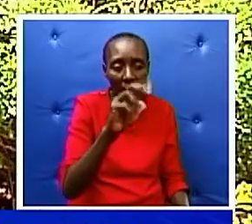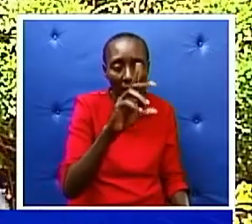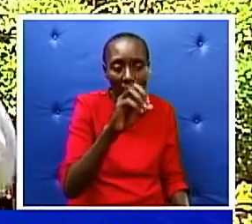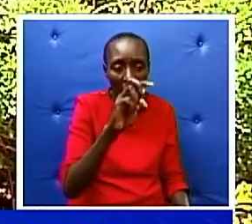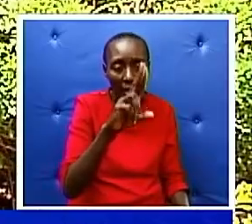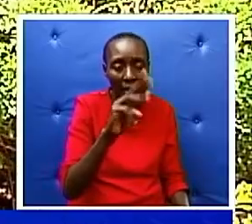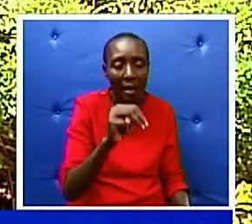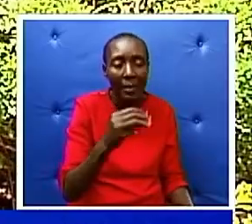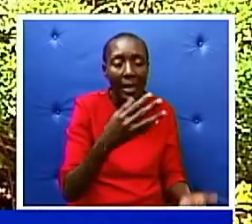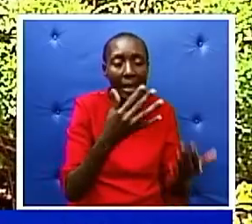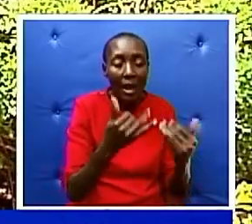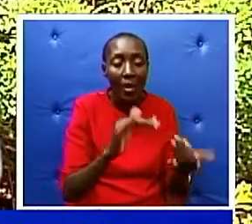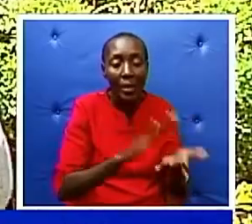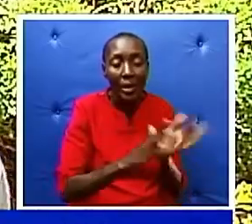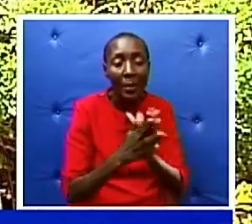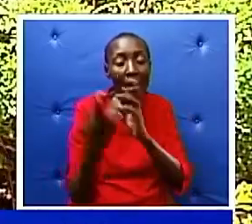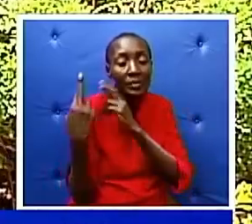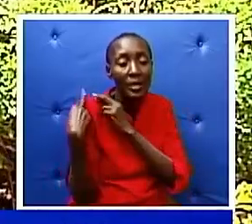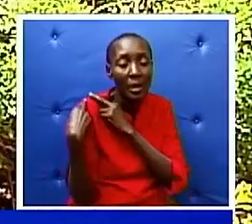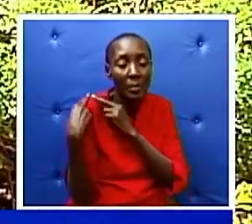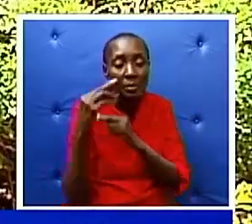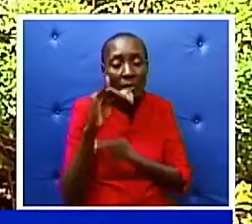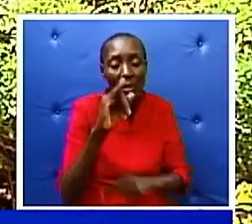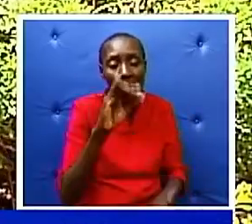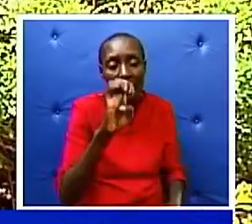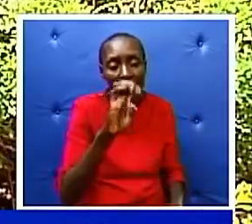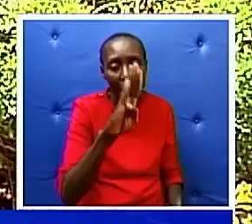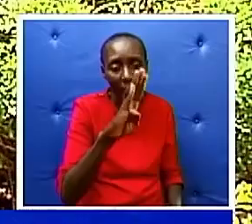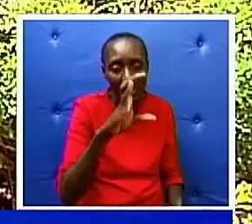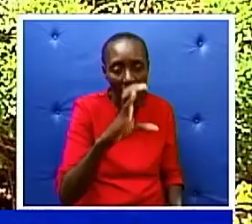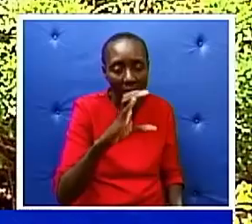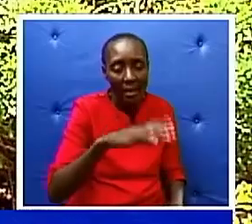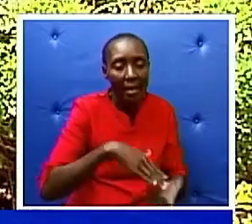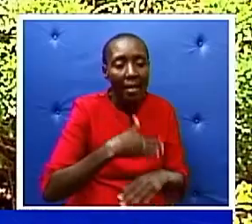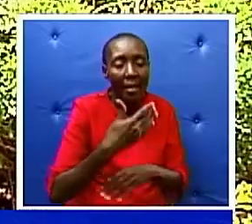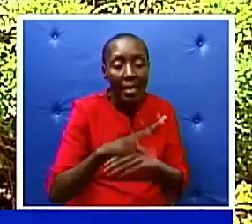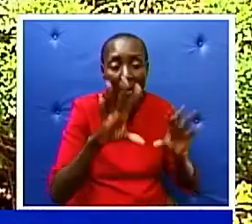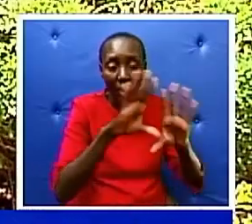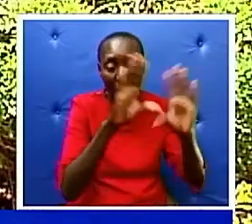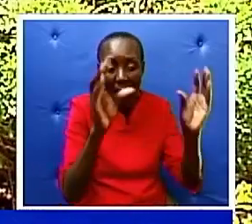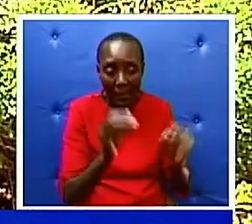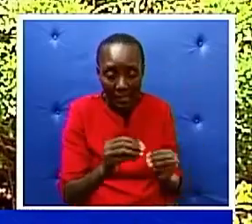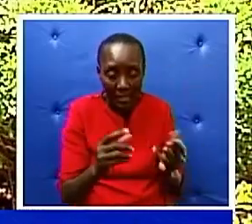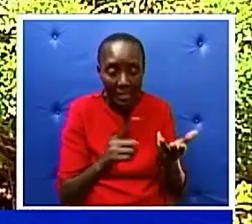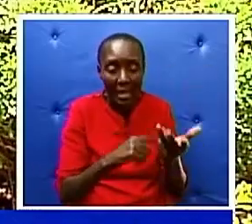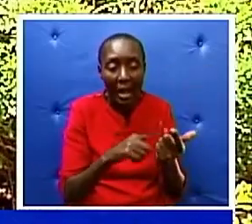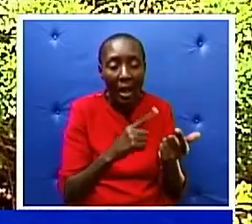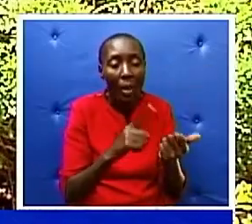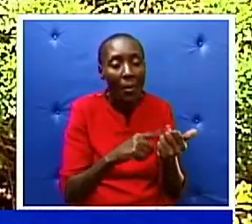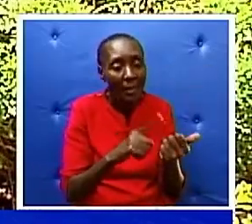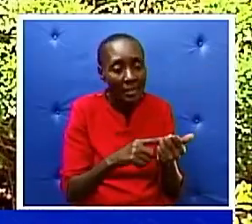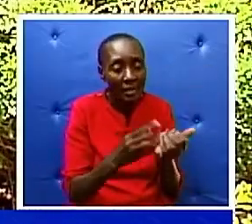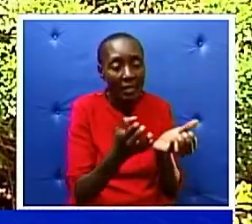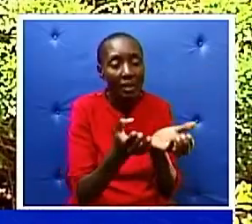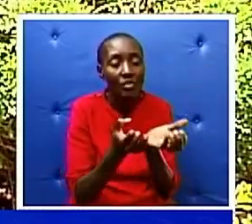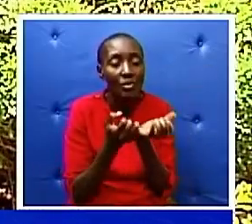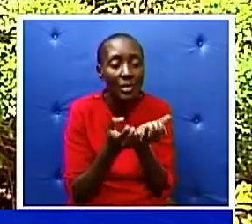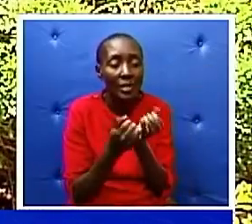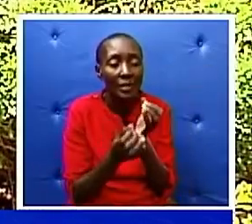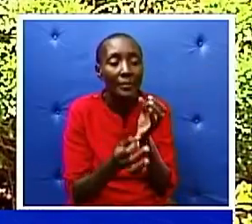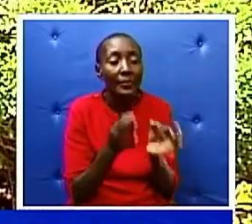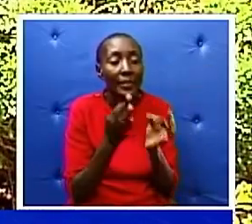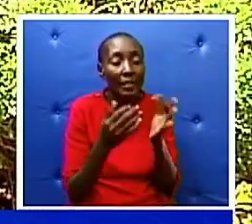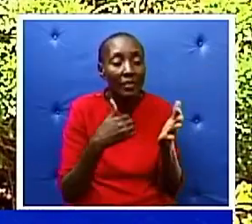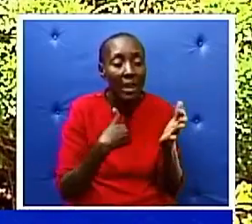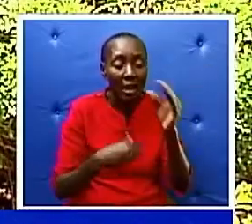on. And when we give them, they go and do a budget of how much it would take to do this. If we have a